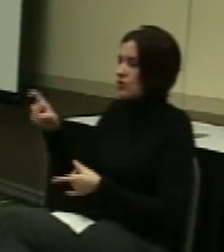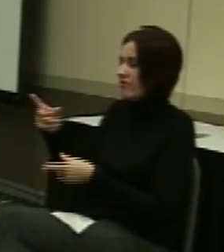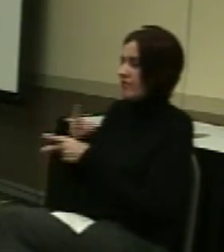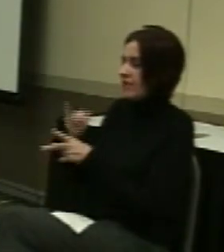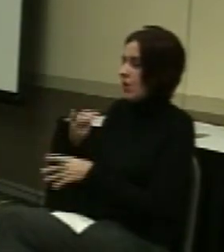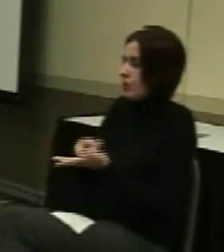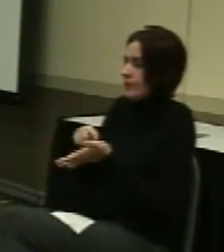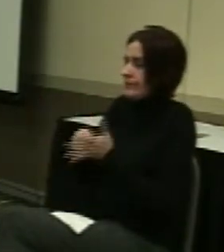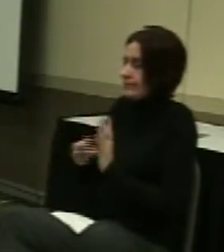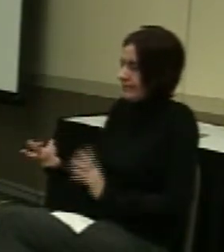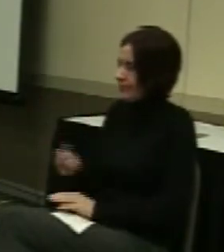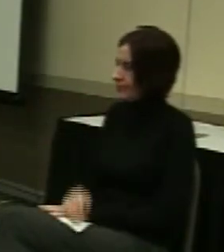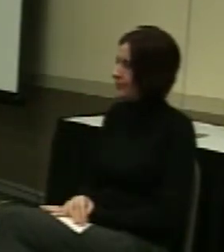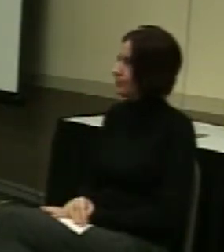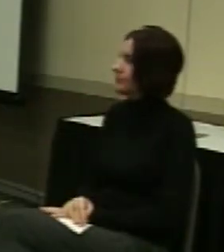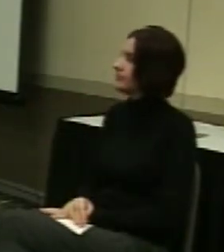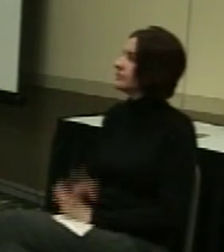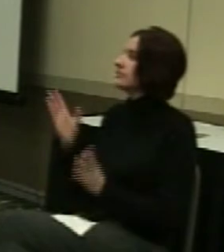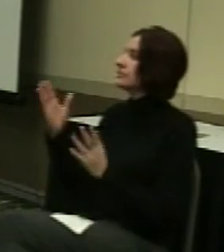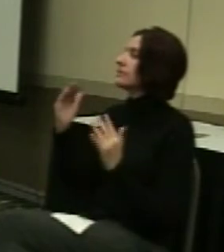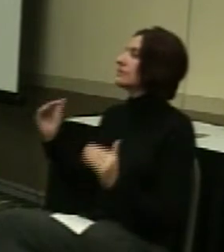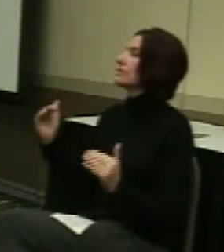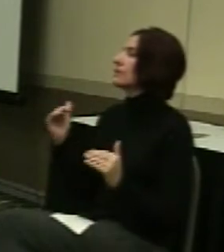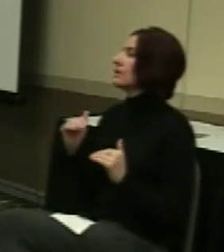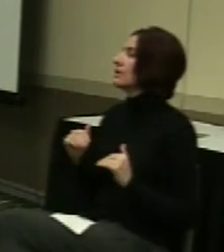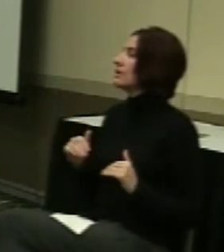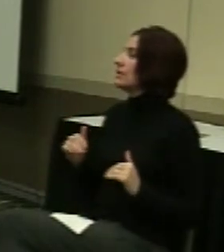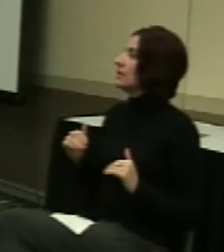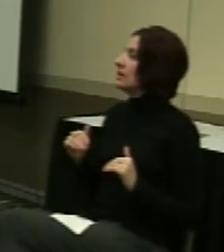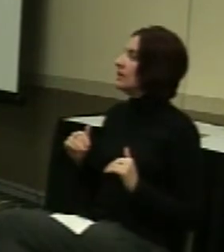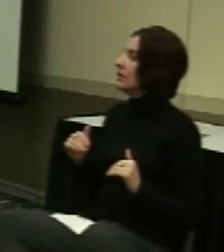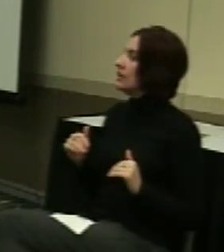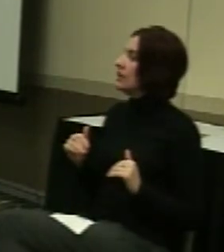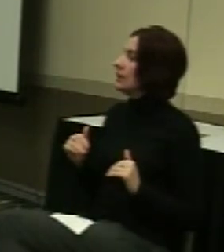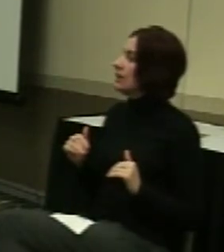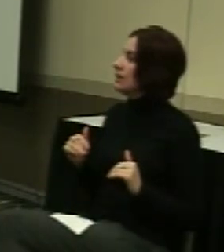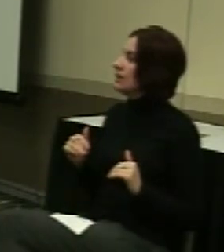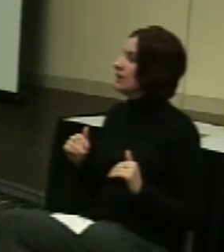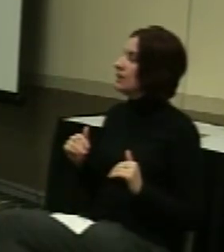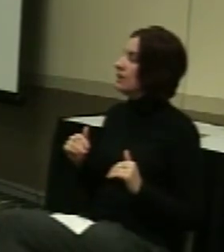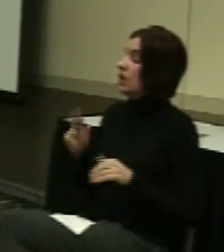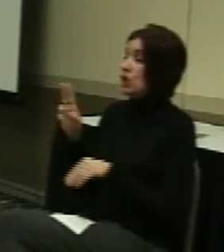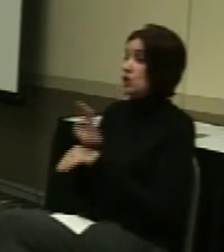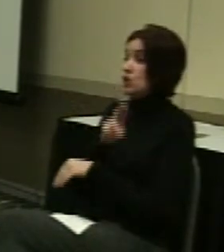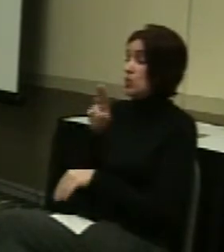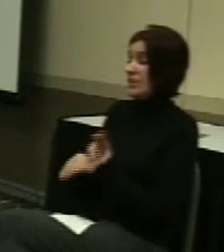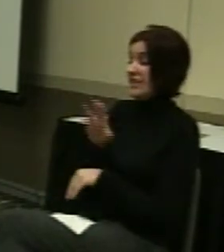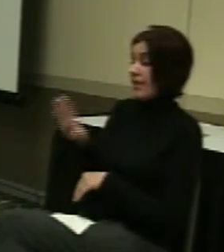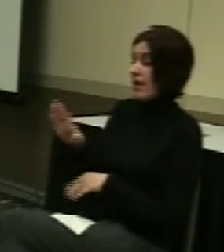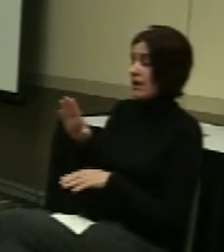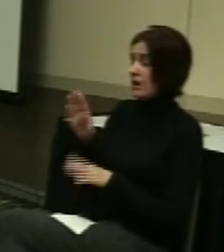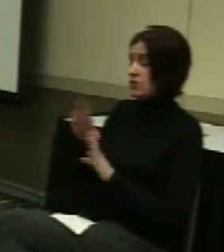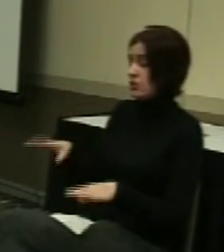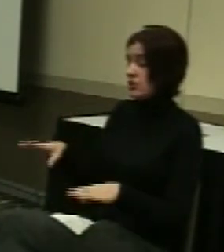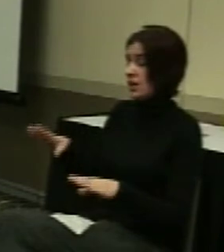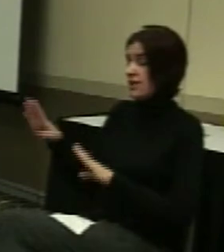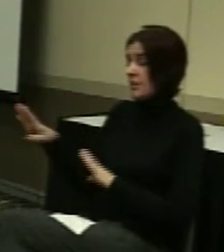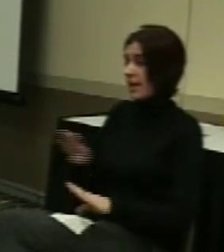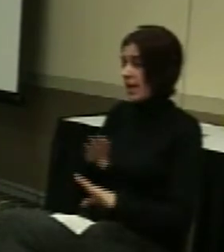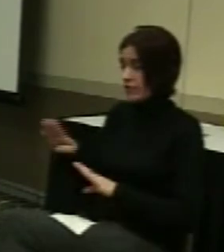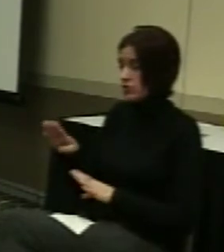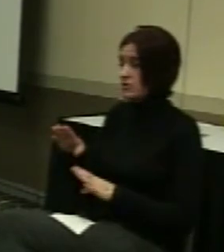And then using behaviors, what they're doing, they're telling us things. And what